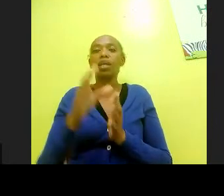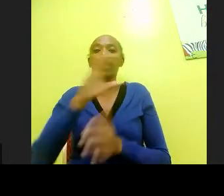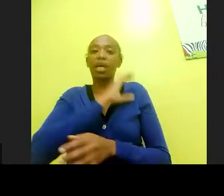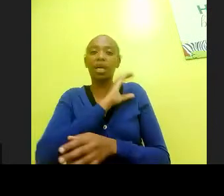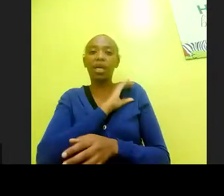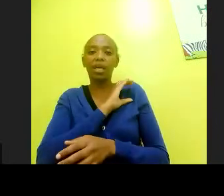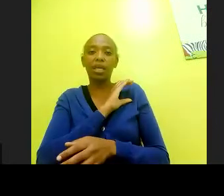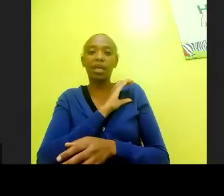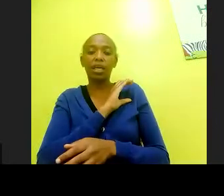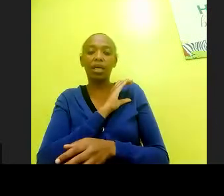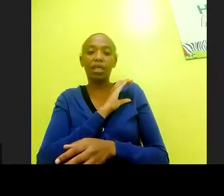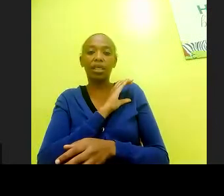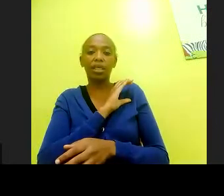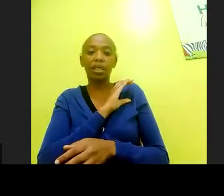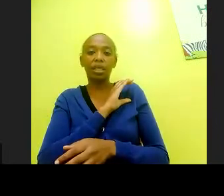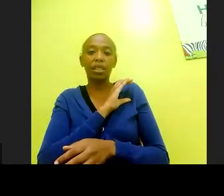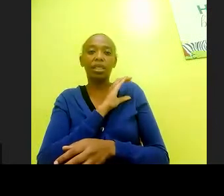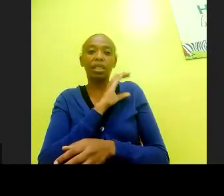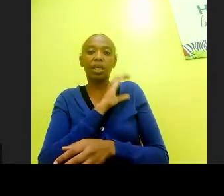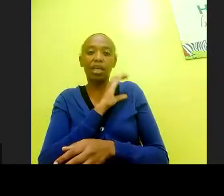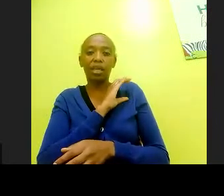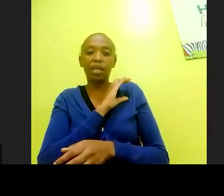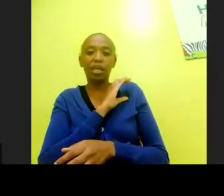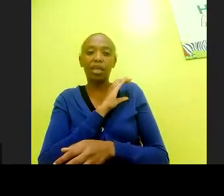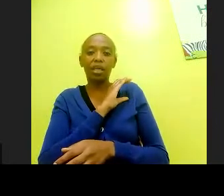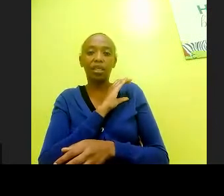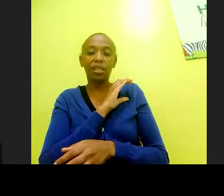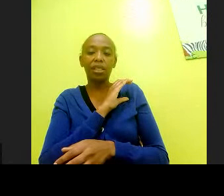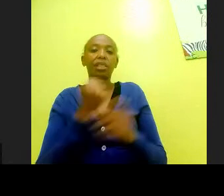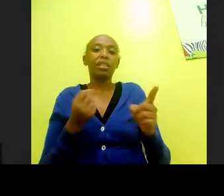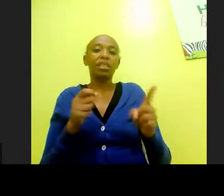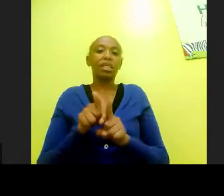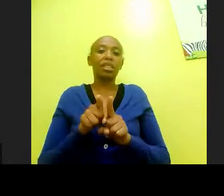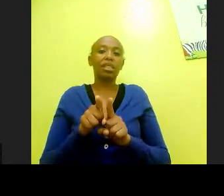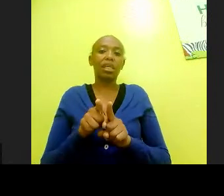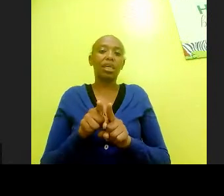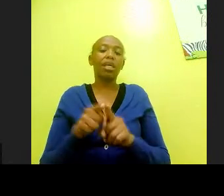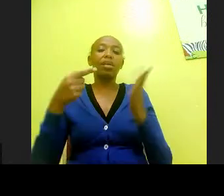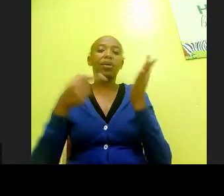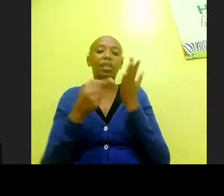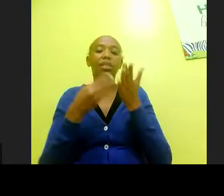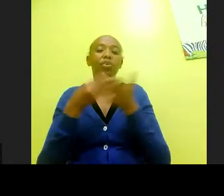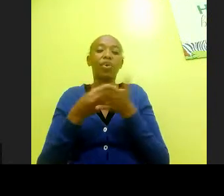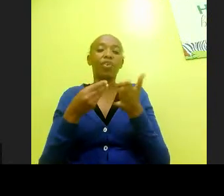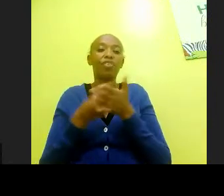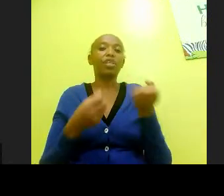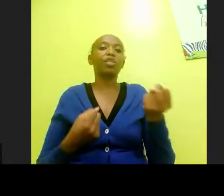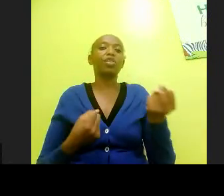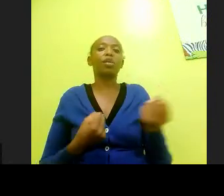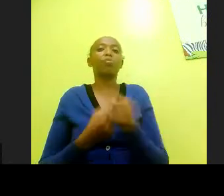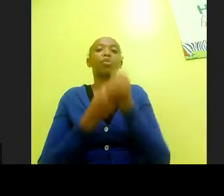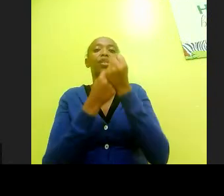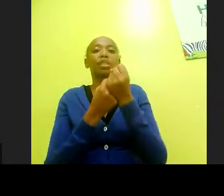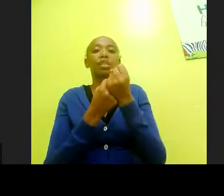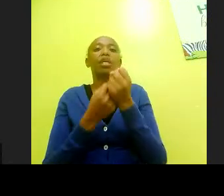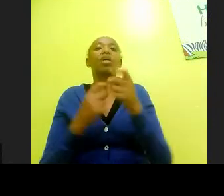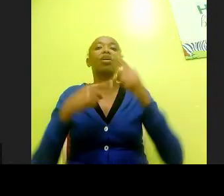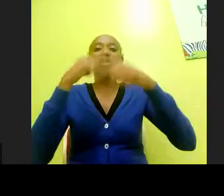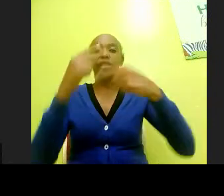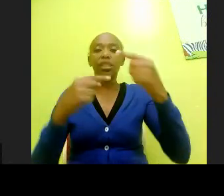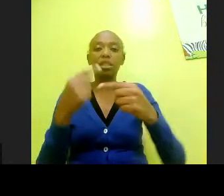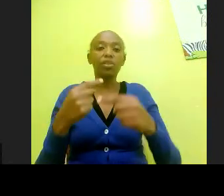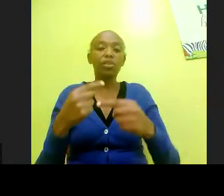To Canada, my sister Titi, your technical and financial support continues to